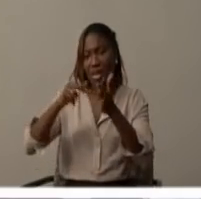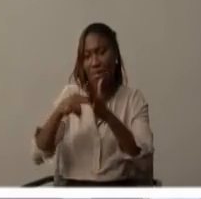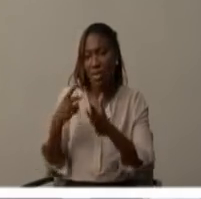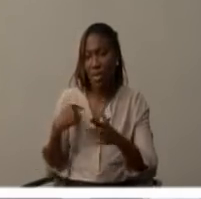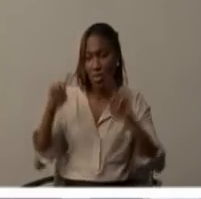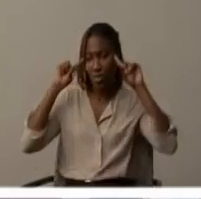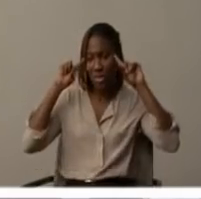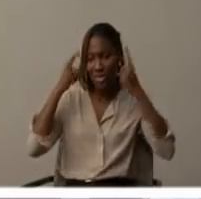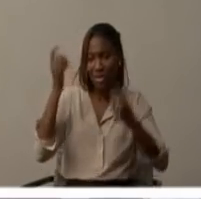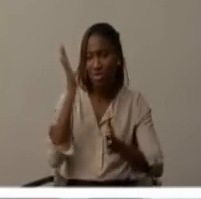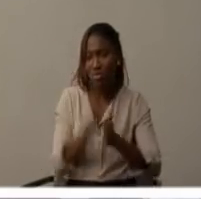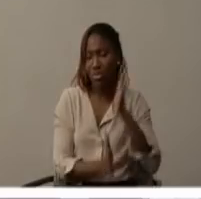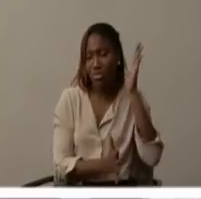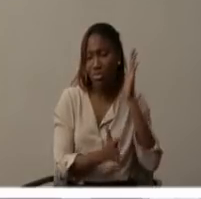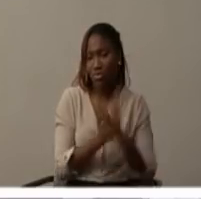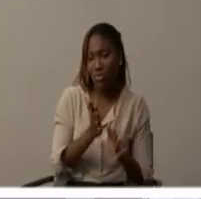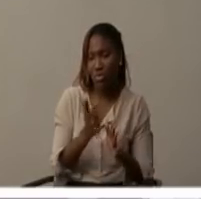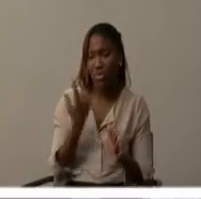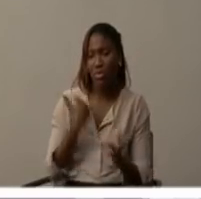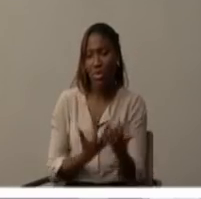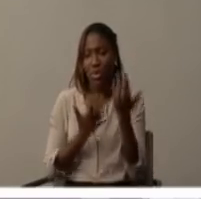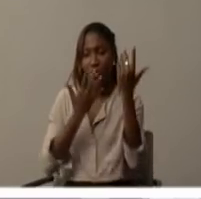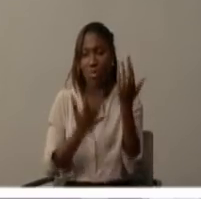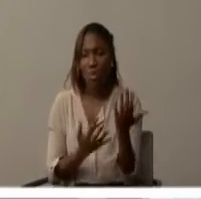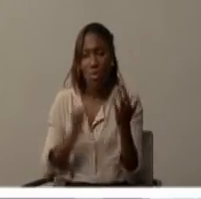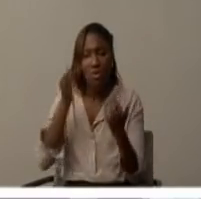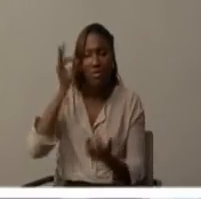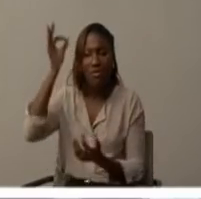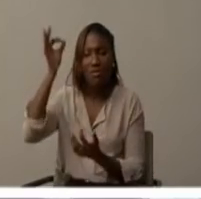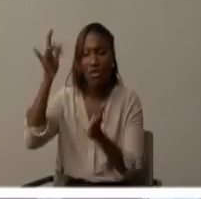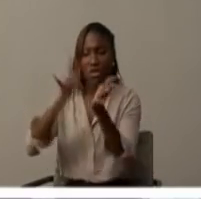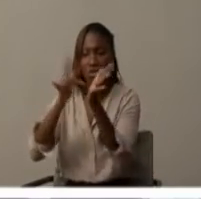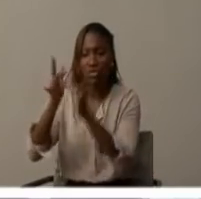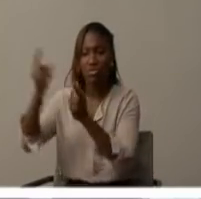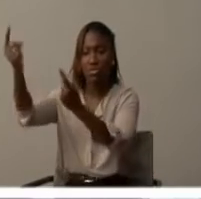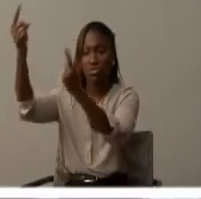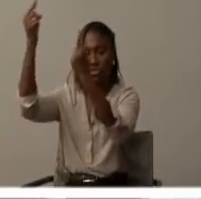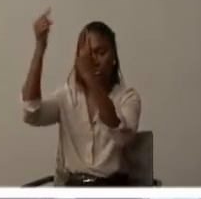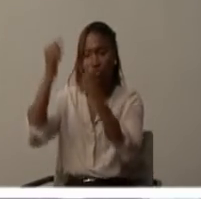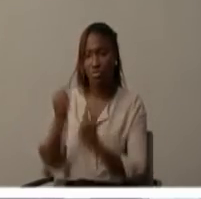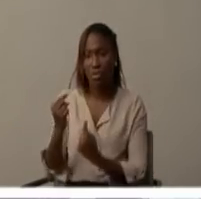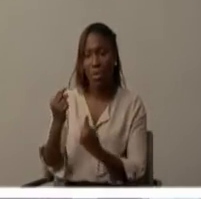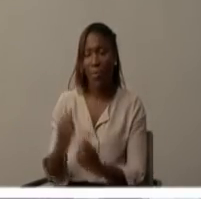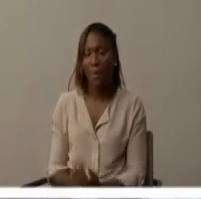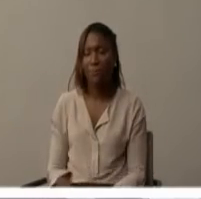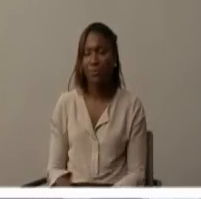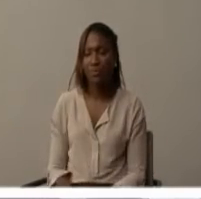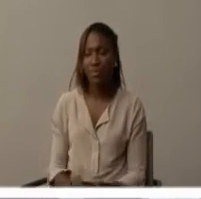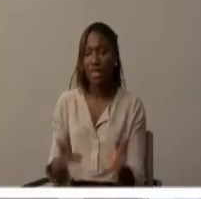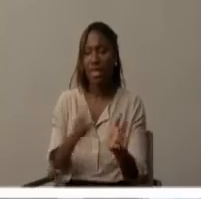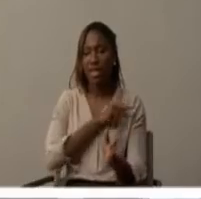safe from all distress, as we await the blessed hope and the coming of our Savior, Jesus Christ.